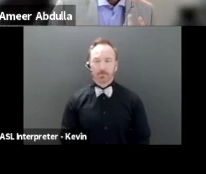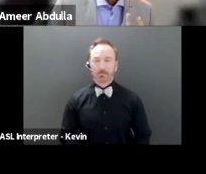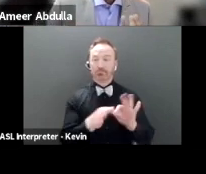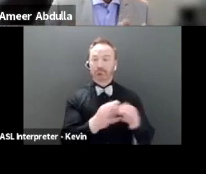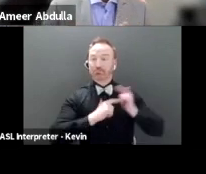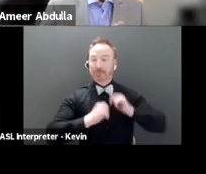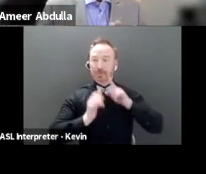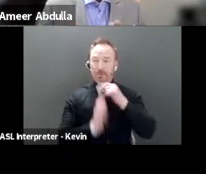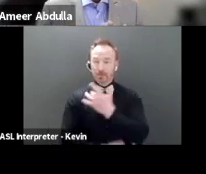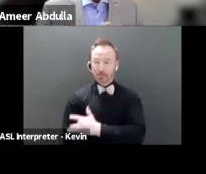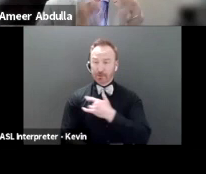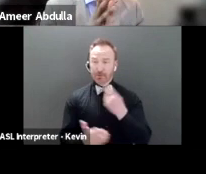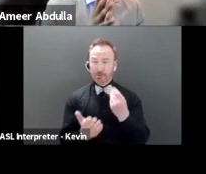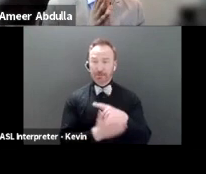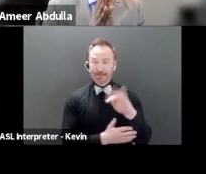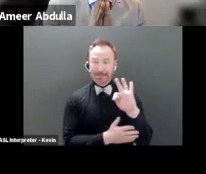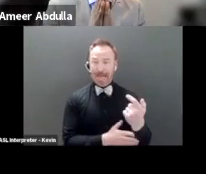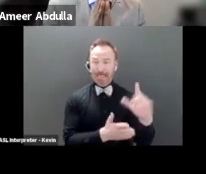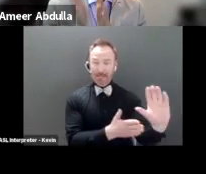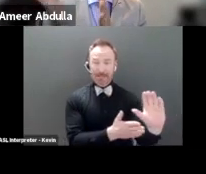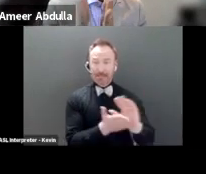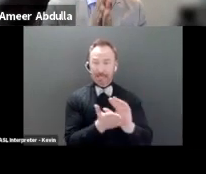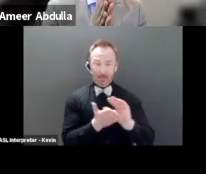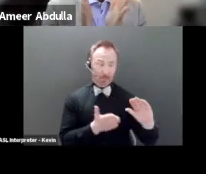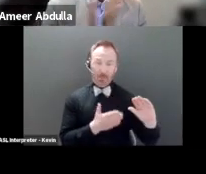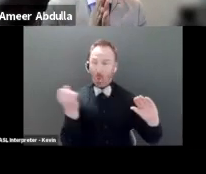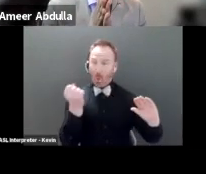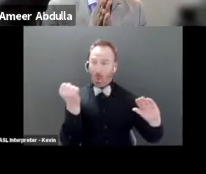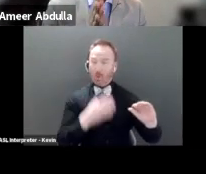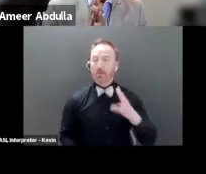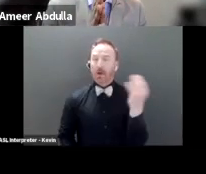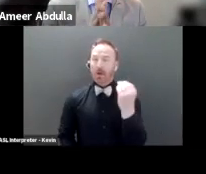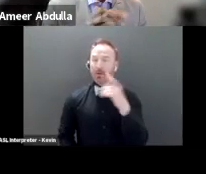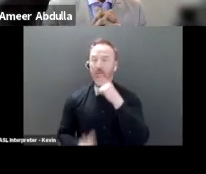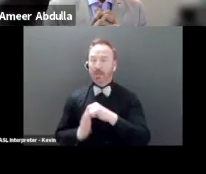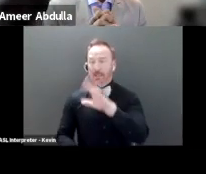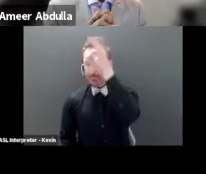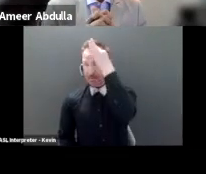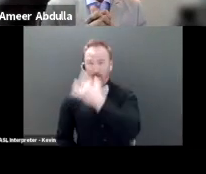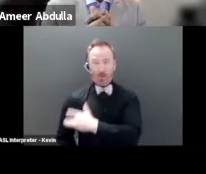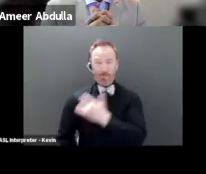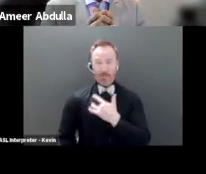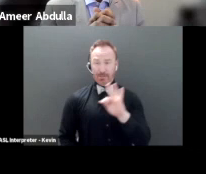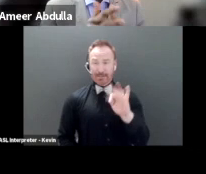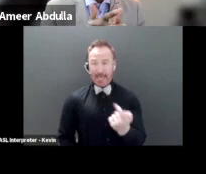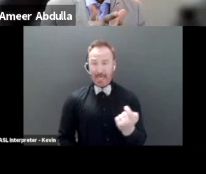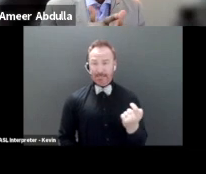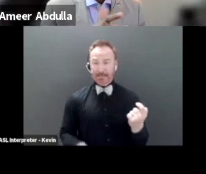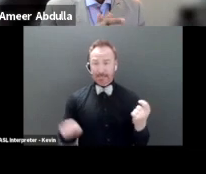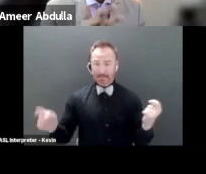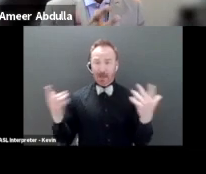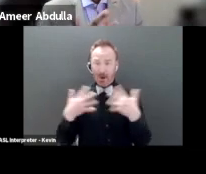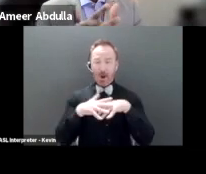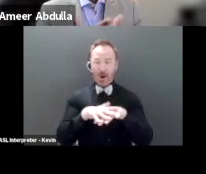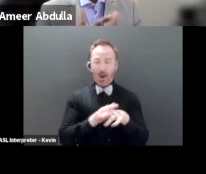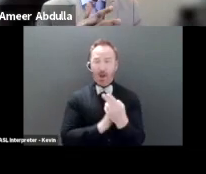income tax. So in Ontario, our taxes federally and provincially are harmonized, but if you are in a non-harmonized